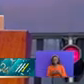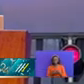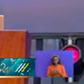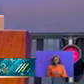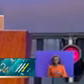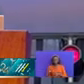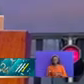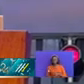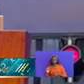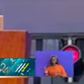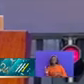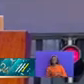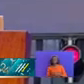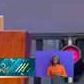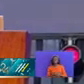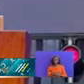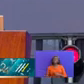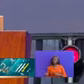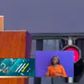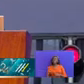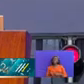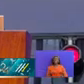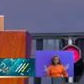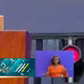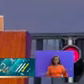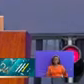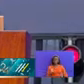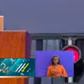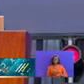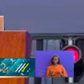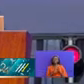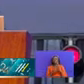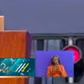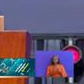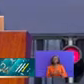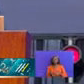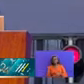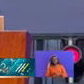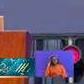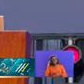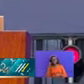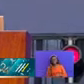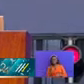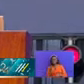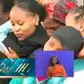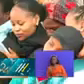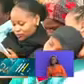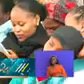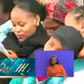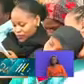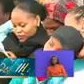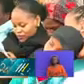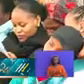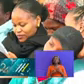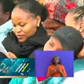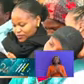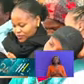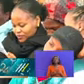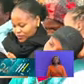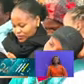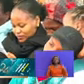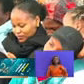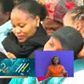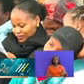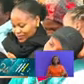it's just trying to tell you the kind of thinking they're trying to adopt and even if you go to YouTube You'll see people